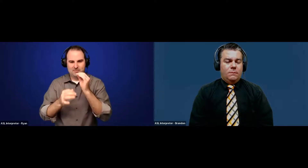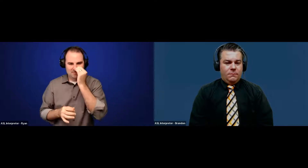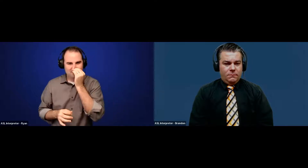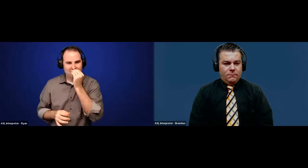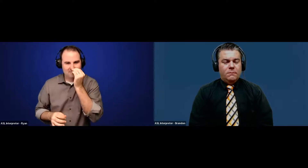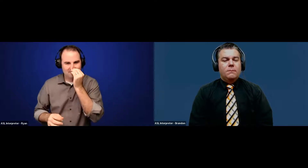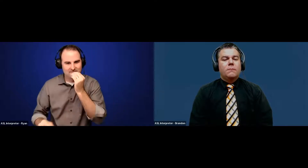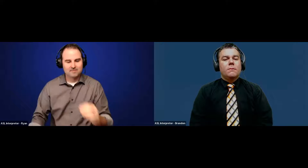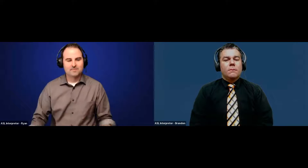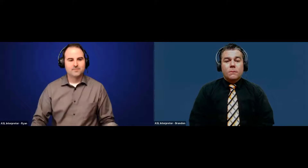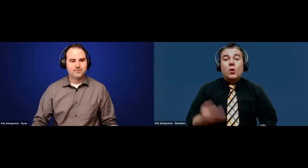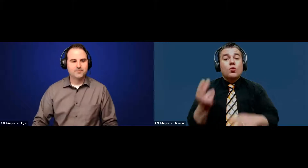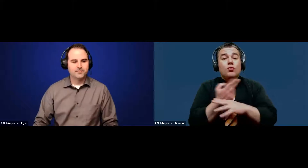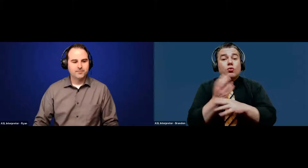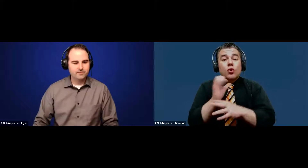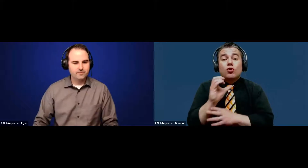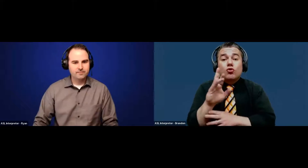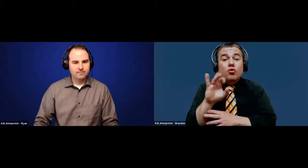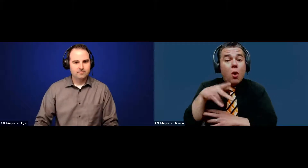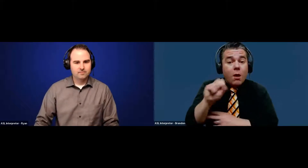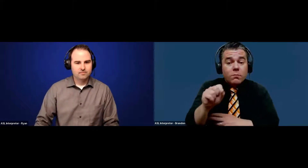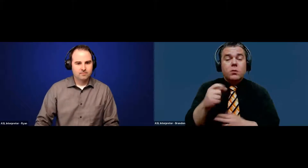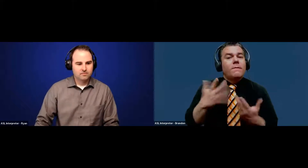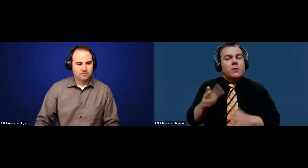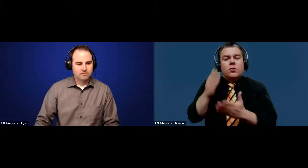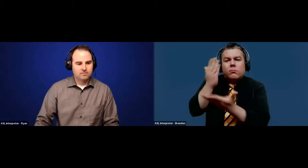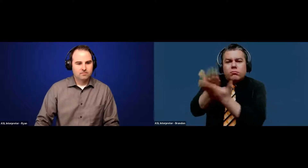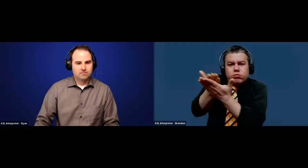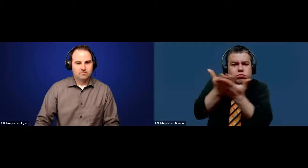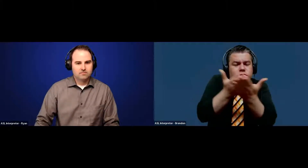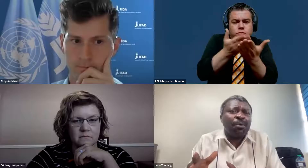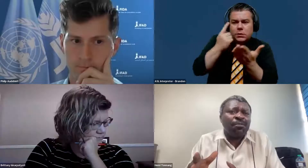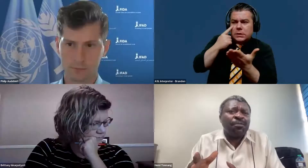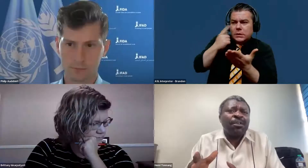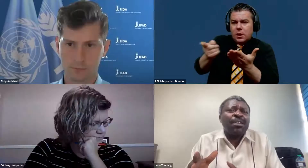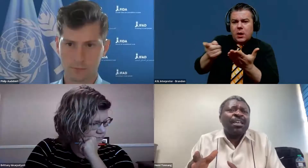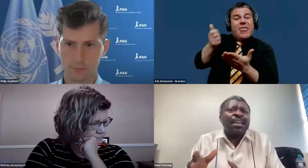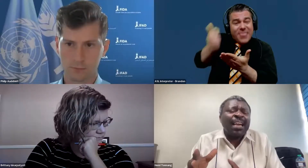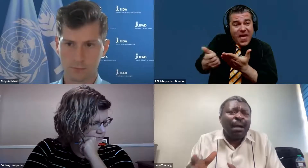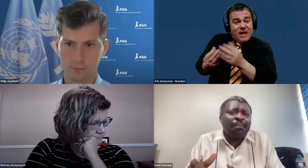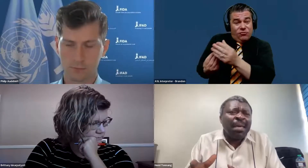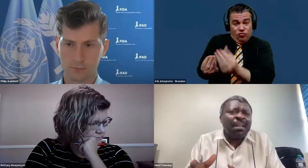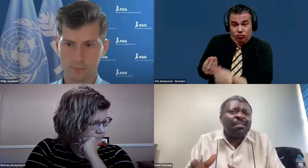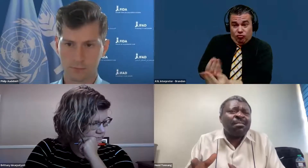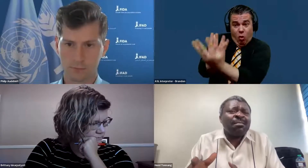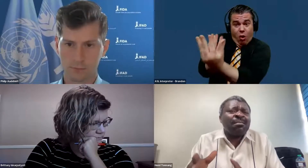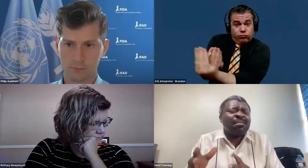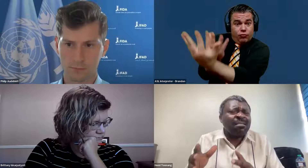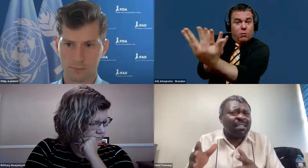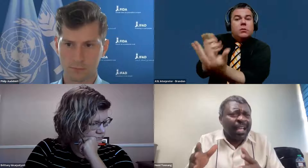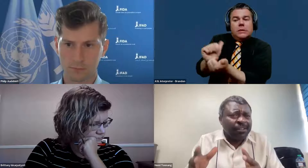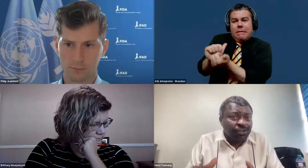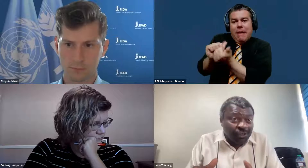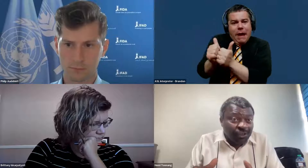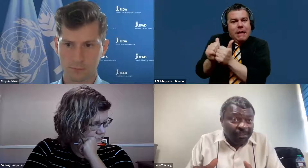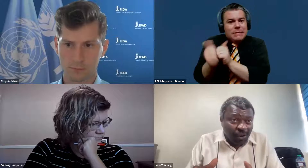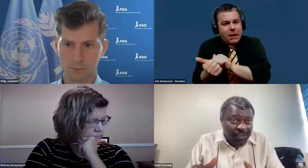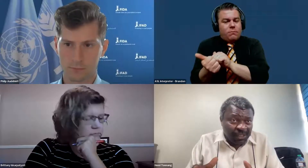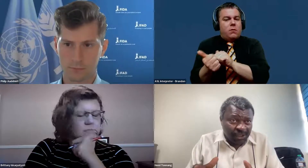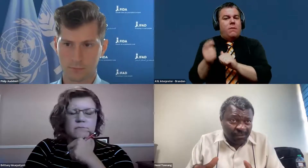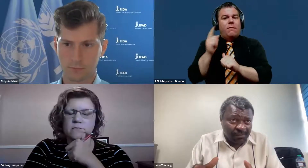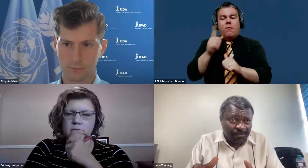proved to be very adapted to this type of climate